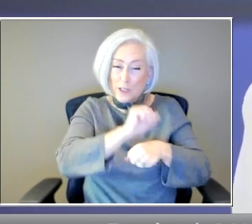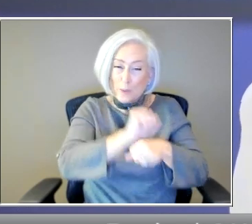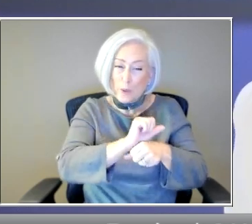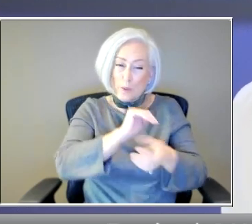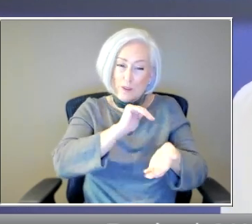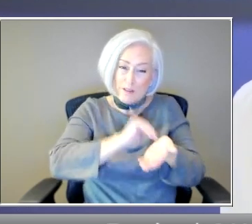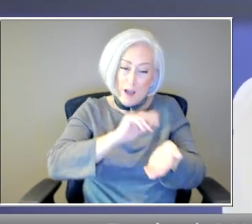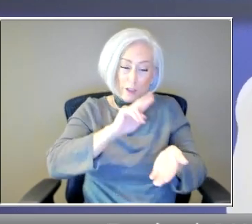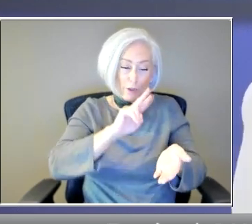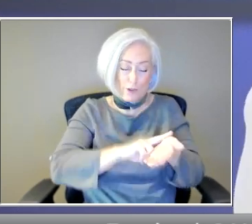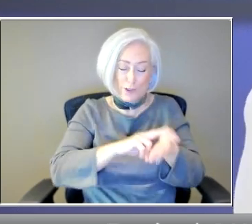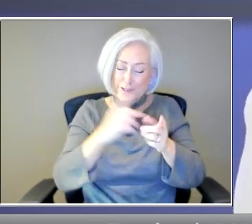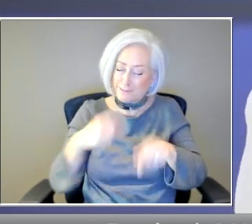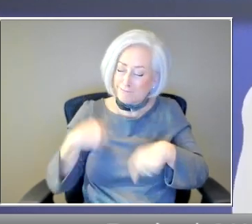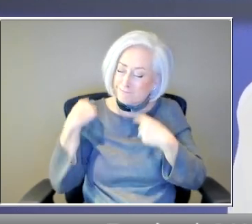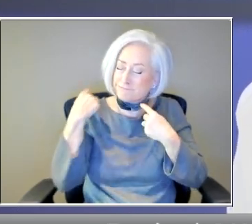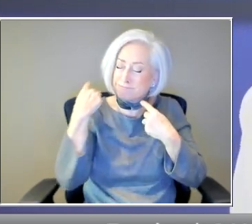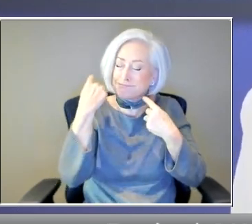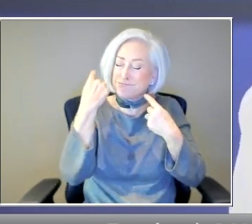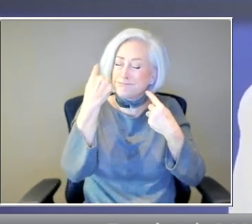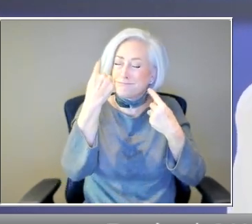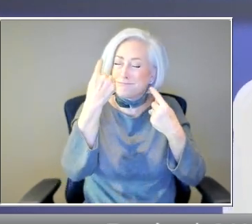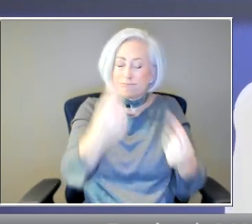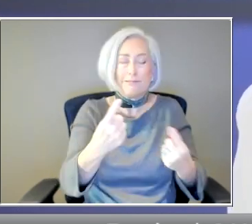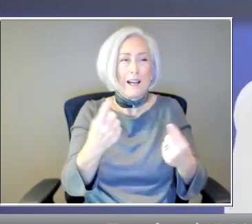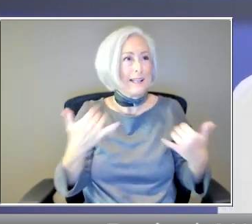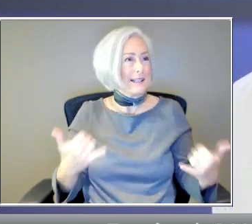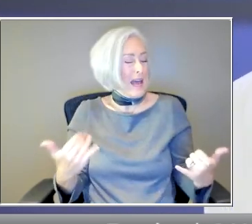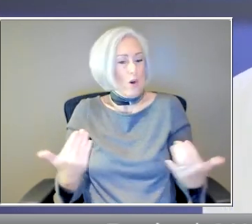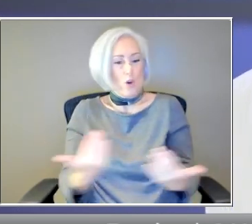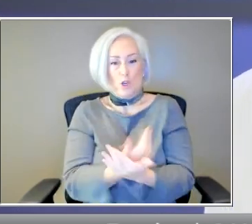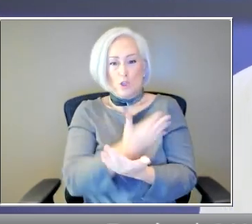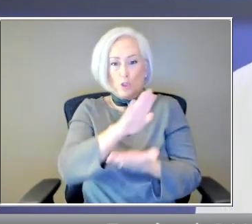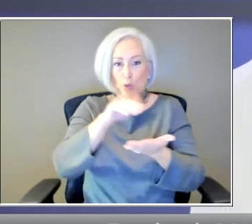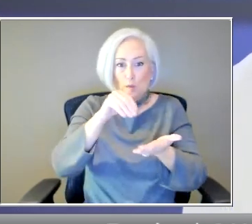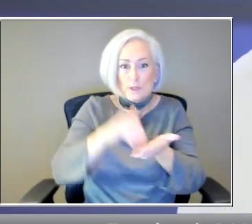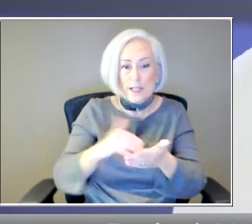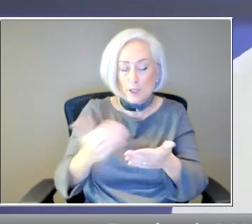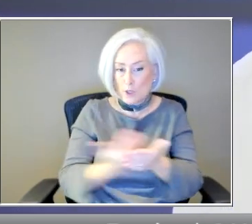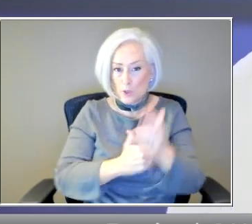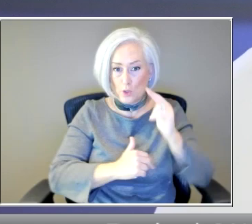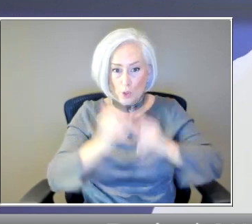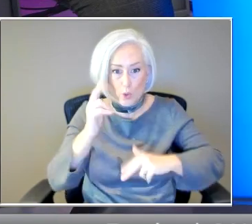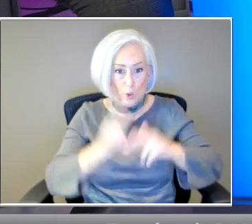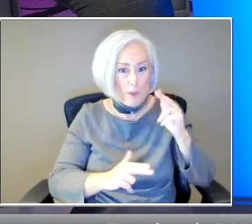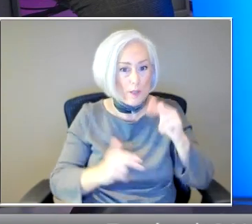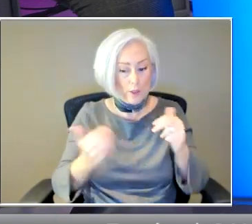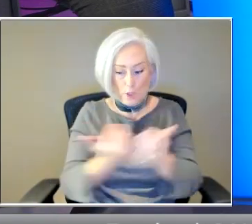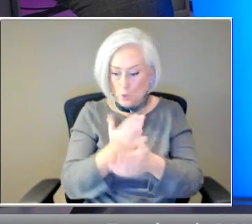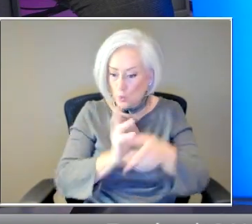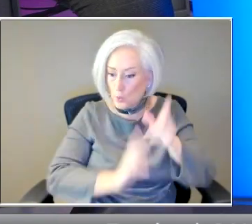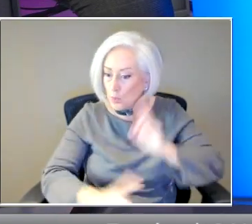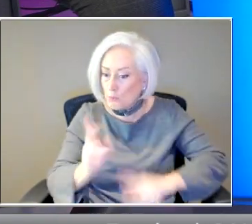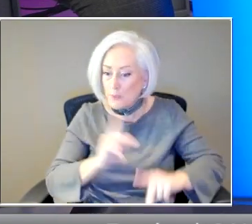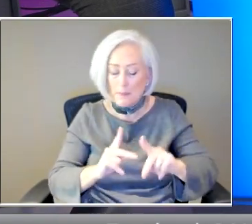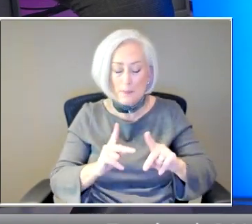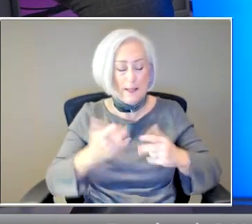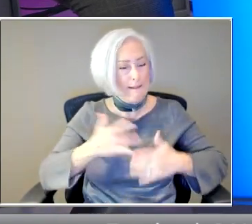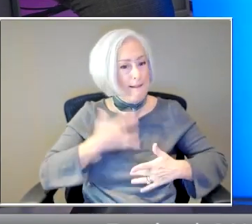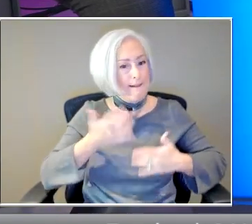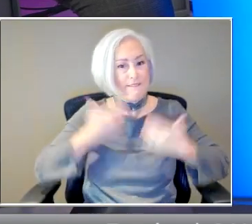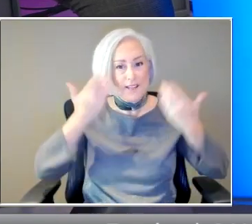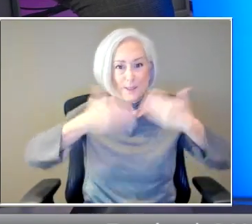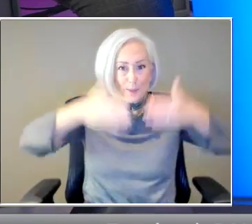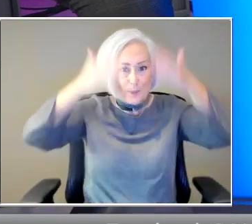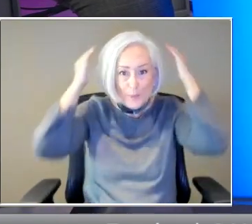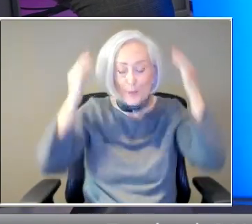here you are in a new center, in a new building with new people. That can be really overwhelming. And trying to navigate this building. That's right. Which I still get